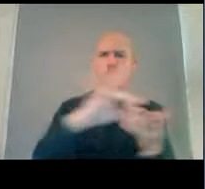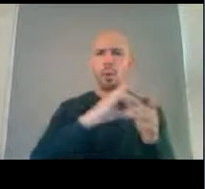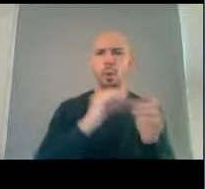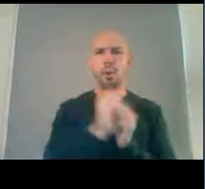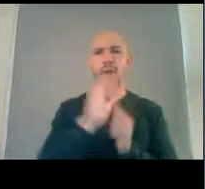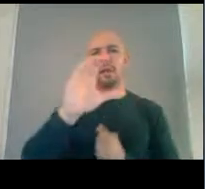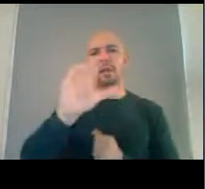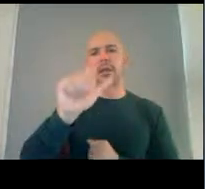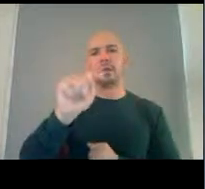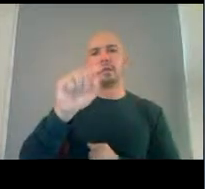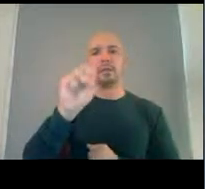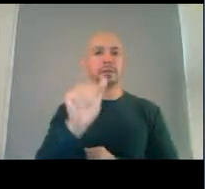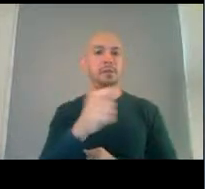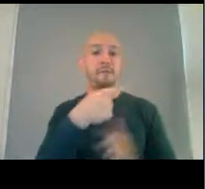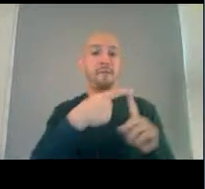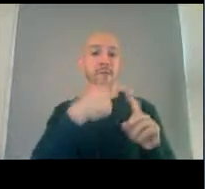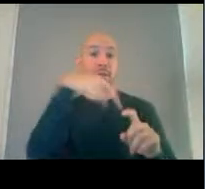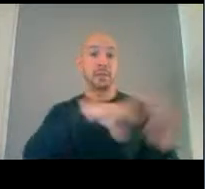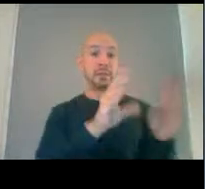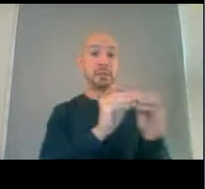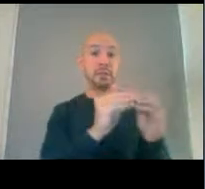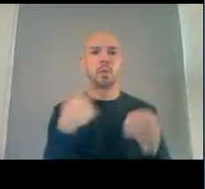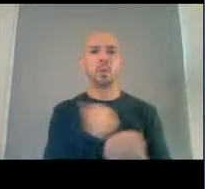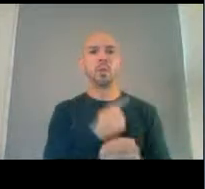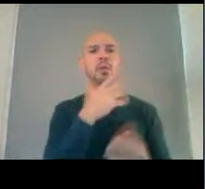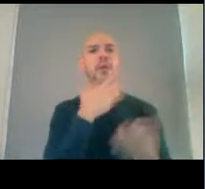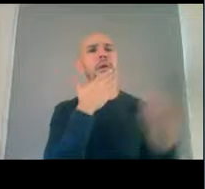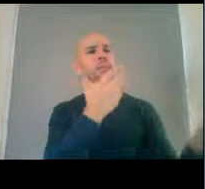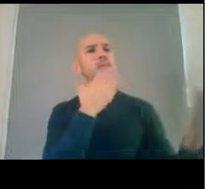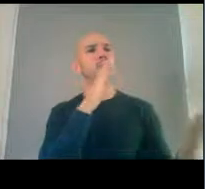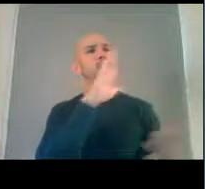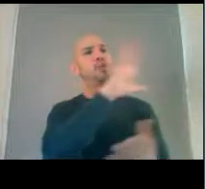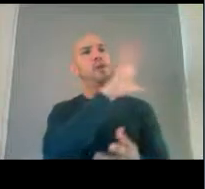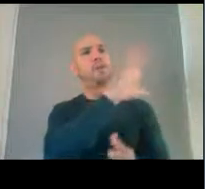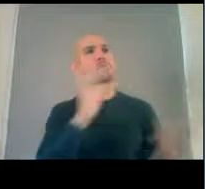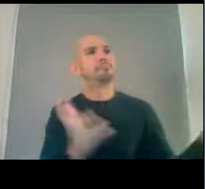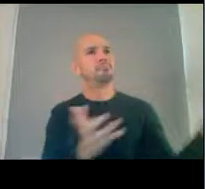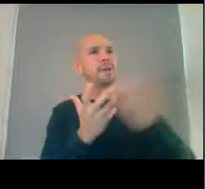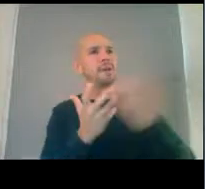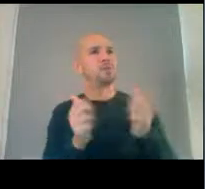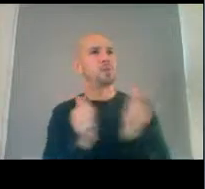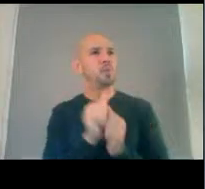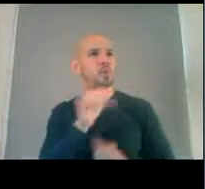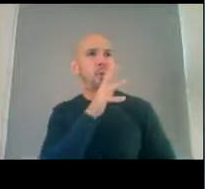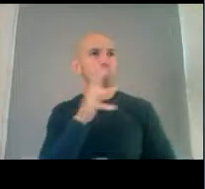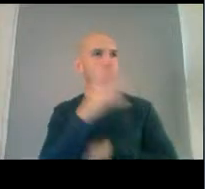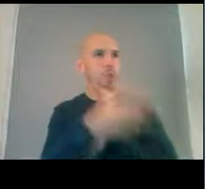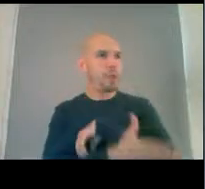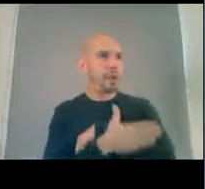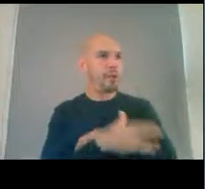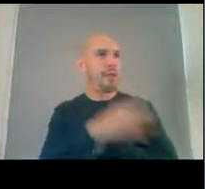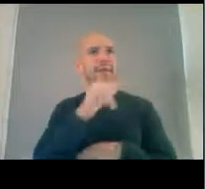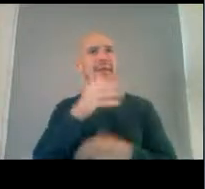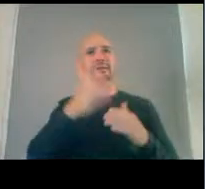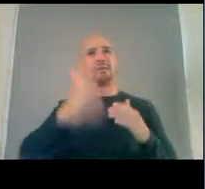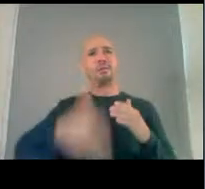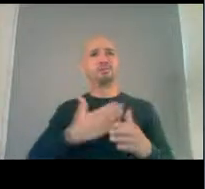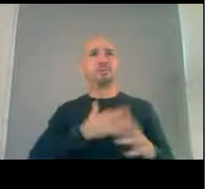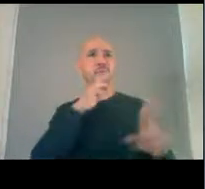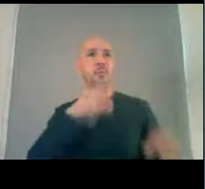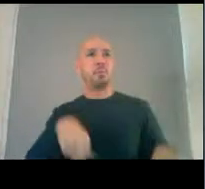conversations stemming from this summit and appreciate their engagement with the rural counties and that concludes my report i'm happy to answer any